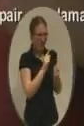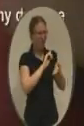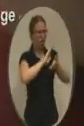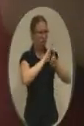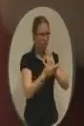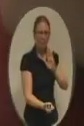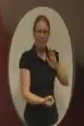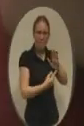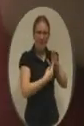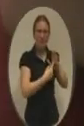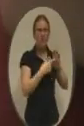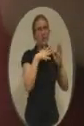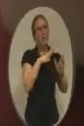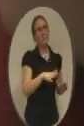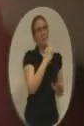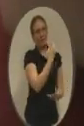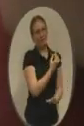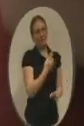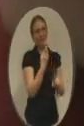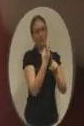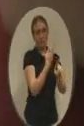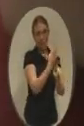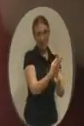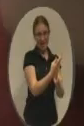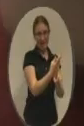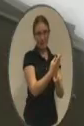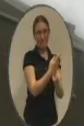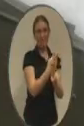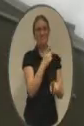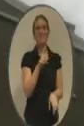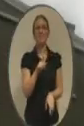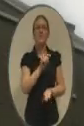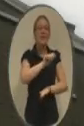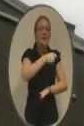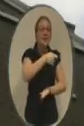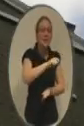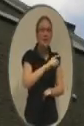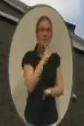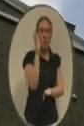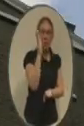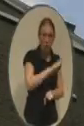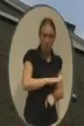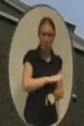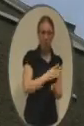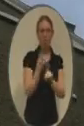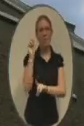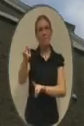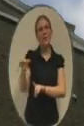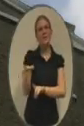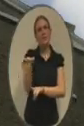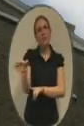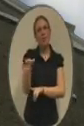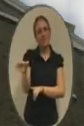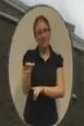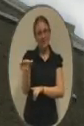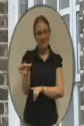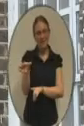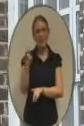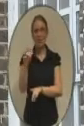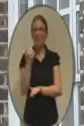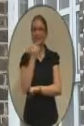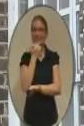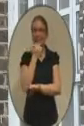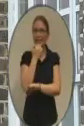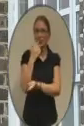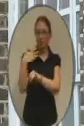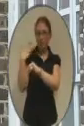and repair any damage other than fair wear and tear you, your household or visitors have caused. You must return